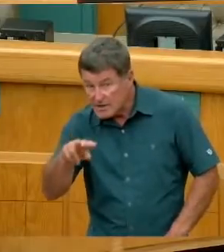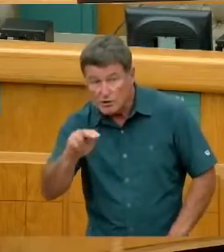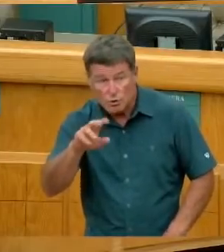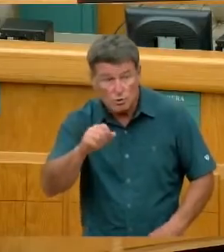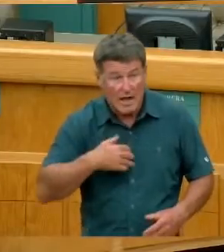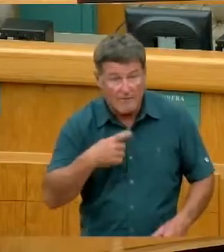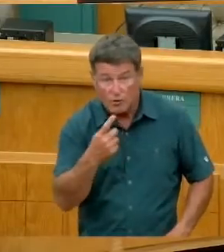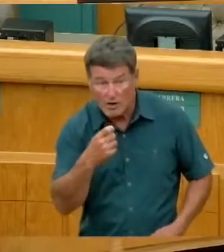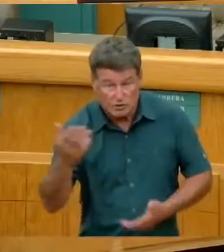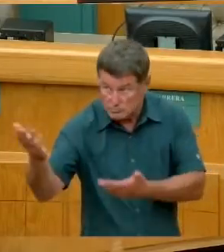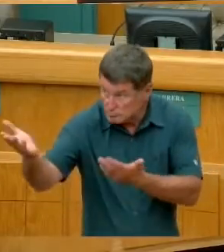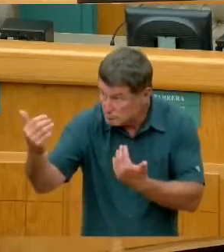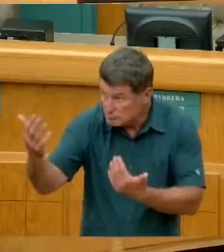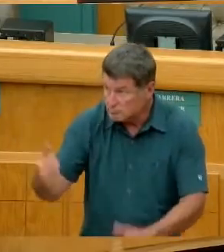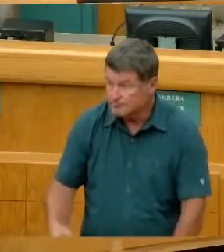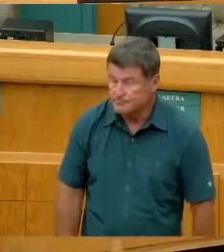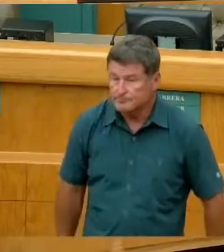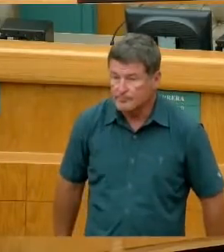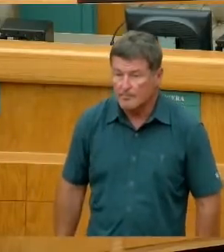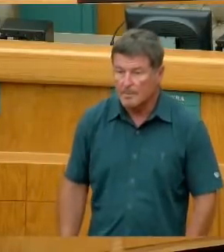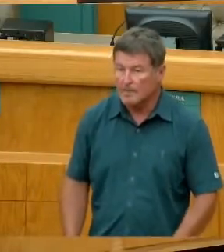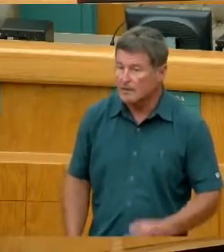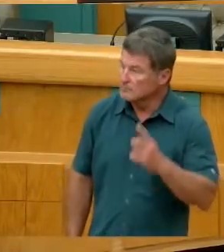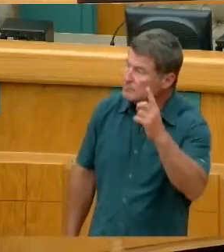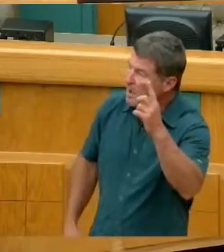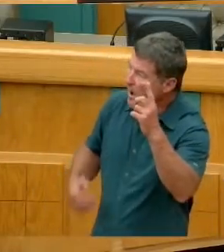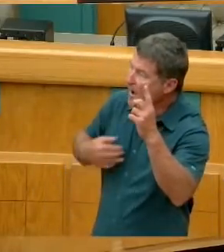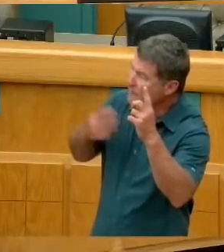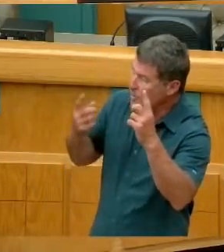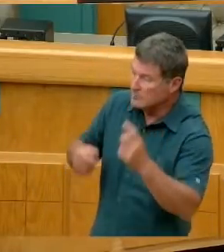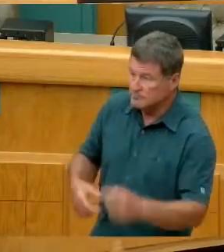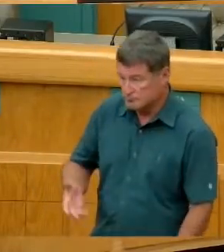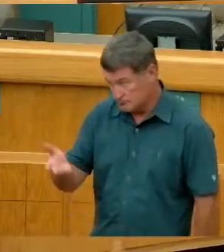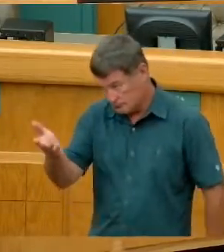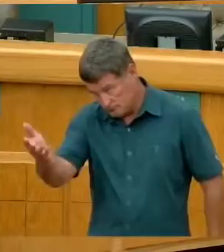Okay, Seth has a question.